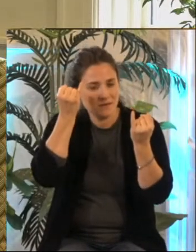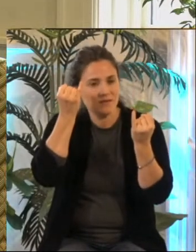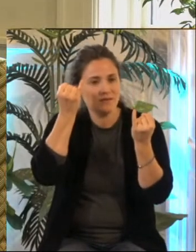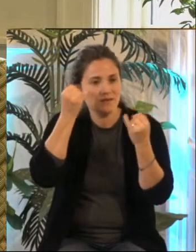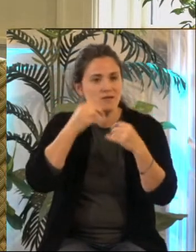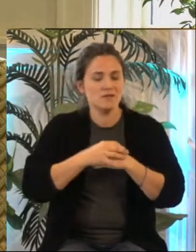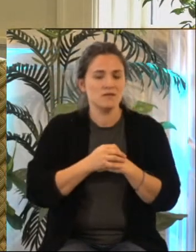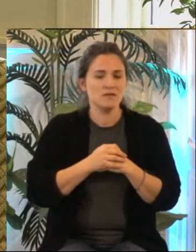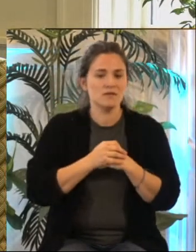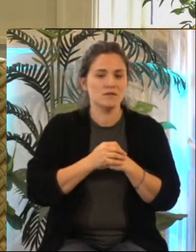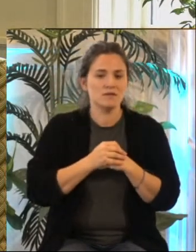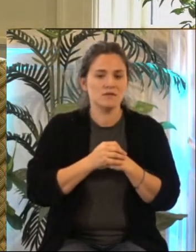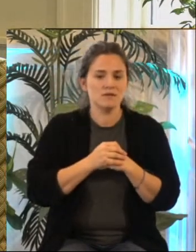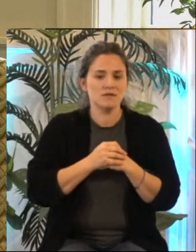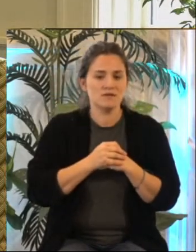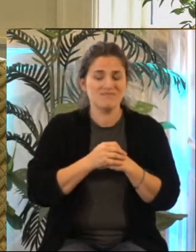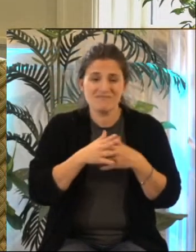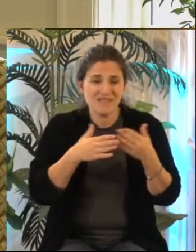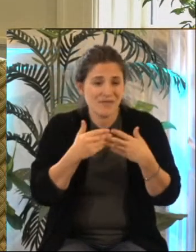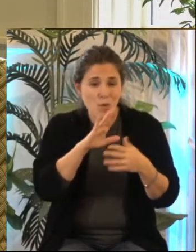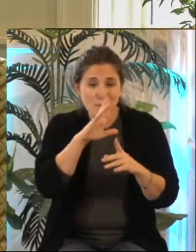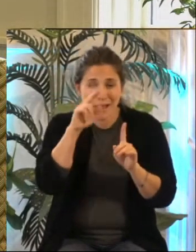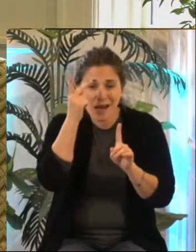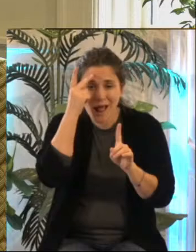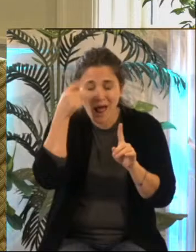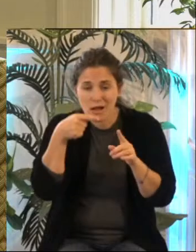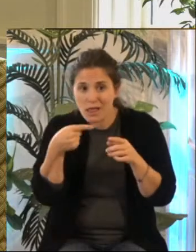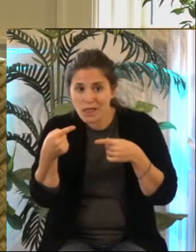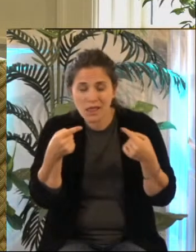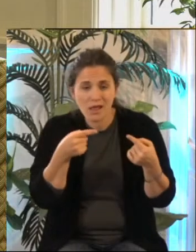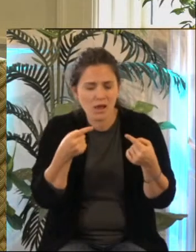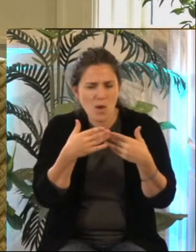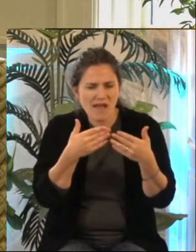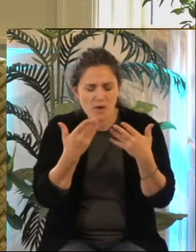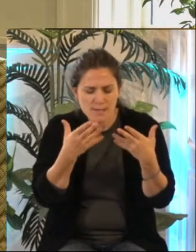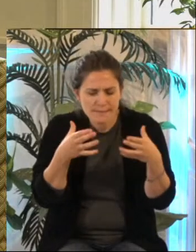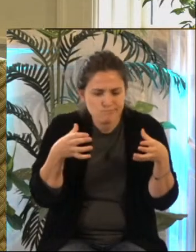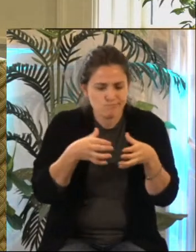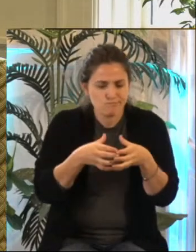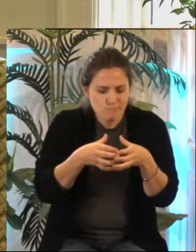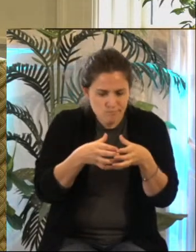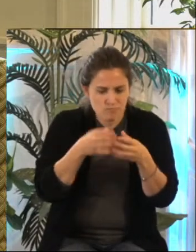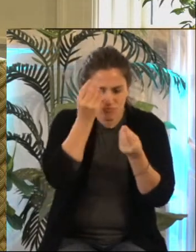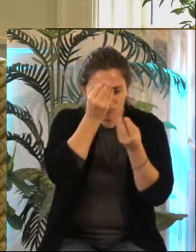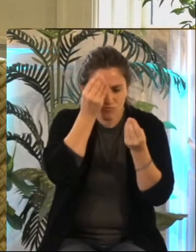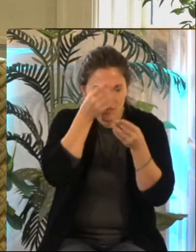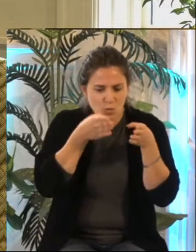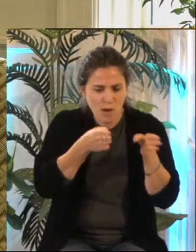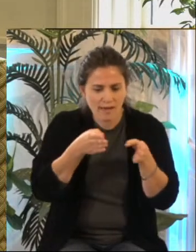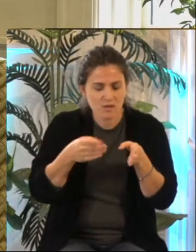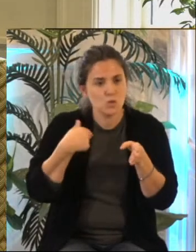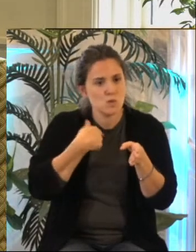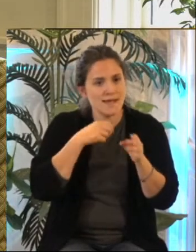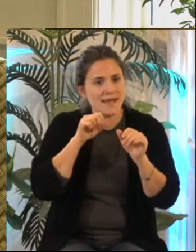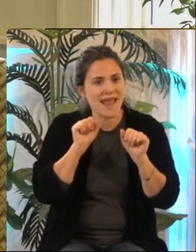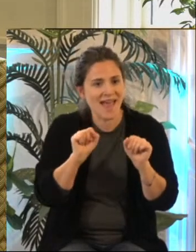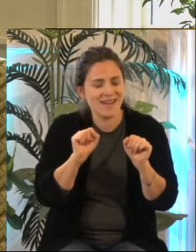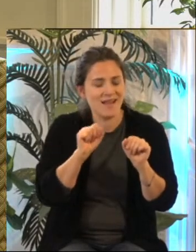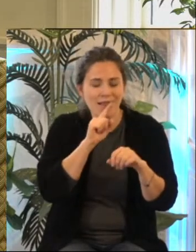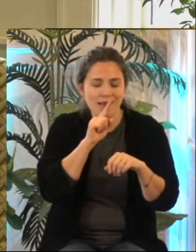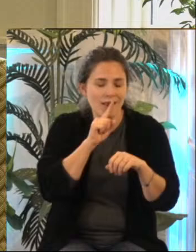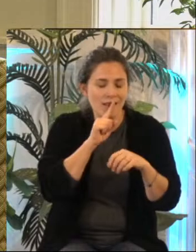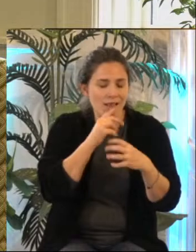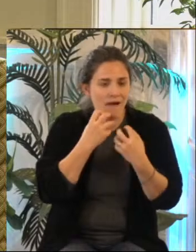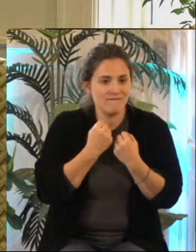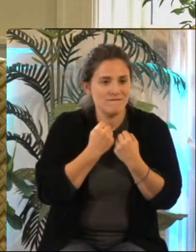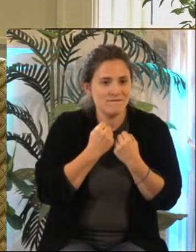generations and even political persuasions, to find ways to unite and recognize that we can love alike even if we're